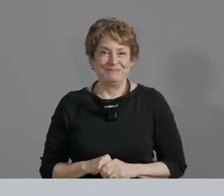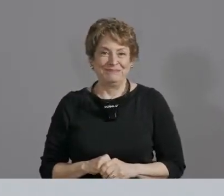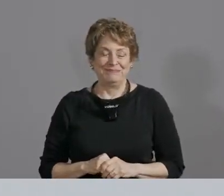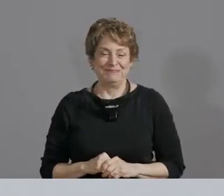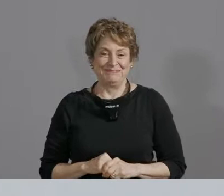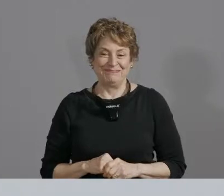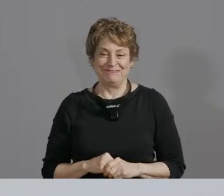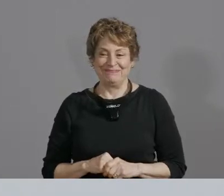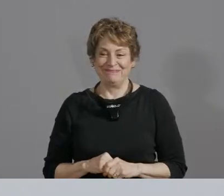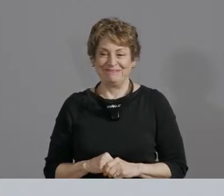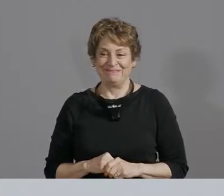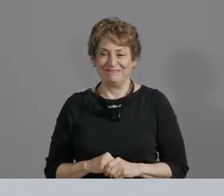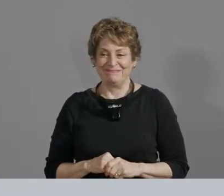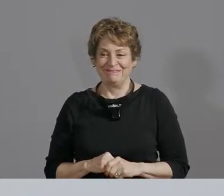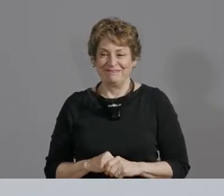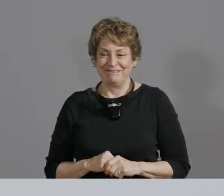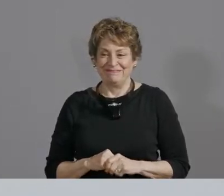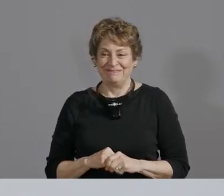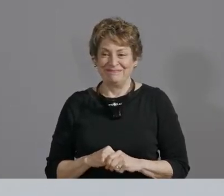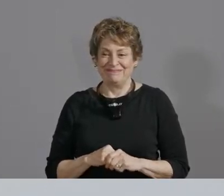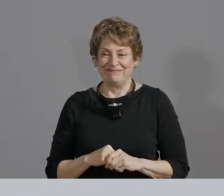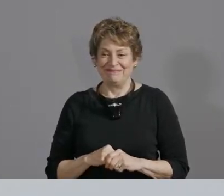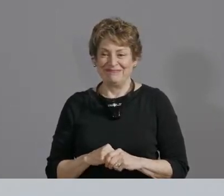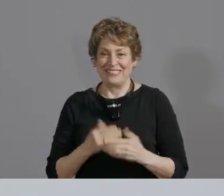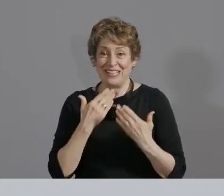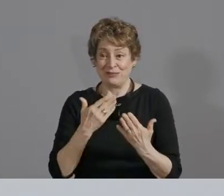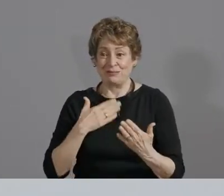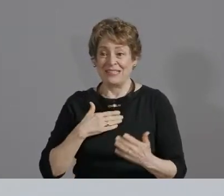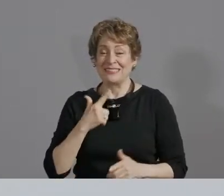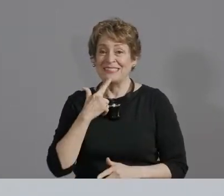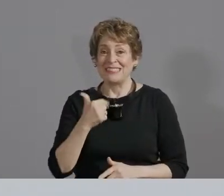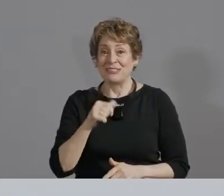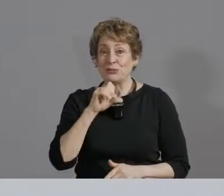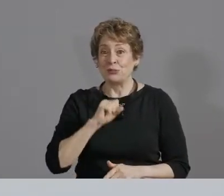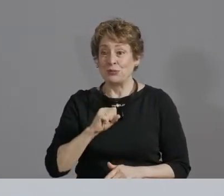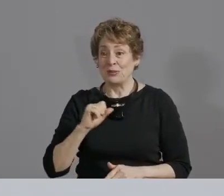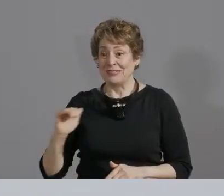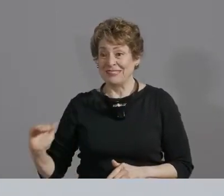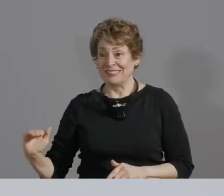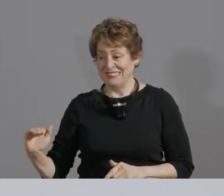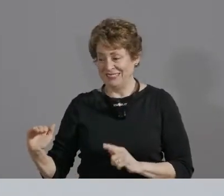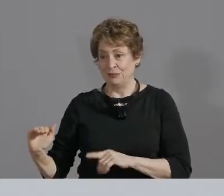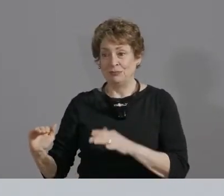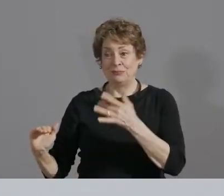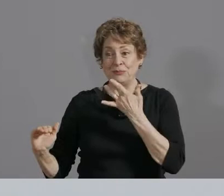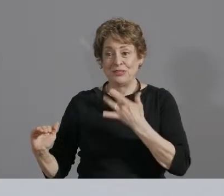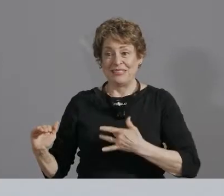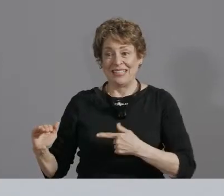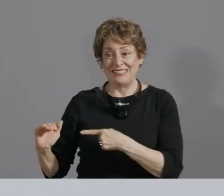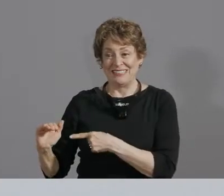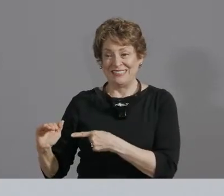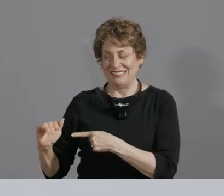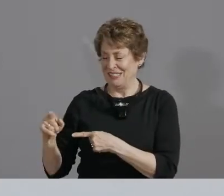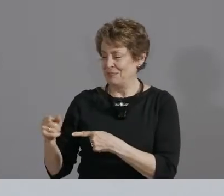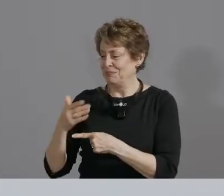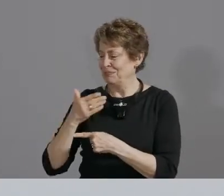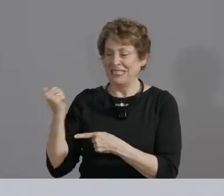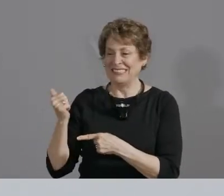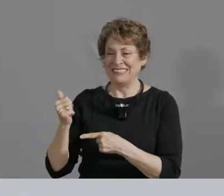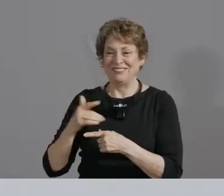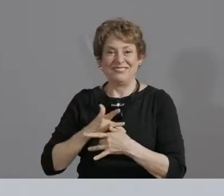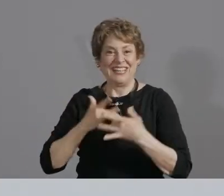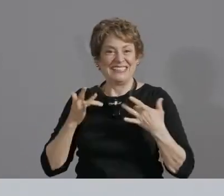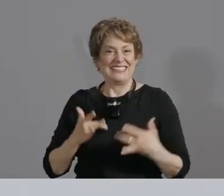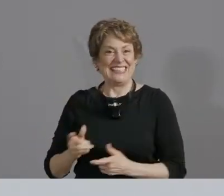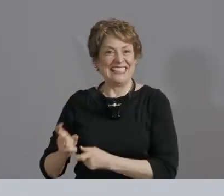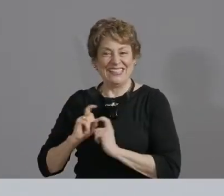is Valentine's Day. I told him he's the best Valentine's Day gift I ever got. Oh. So we're excited. Next is Patty in Tucson. Hi,